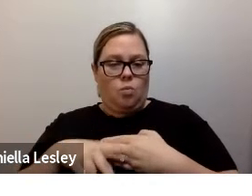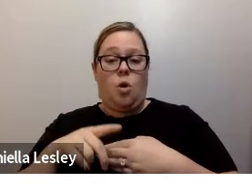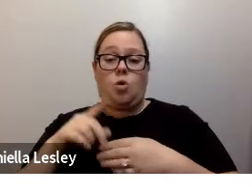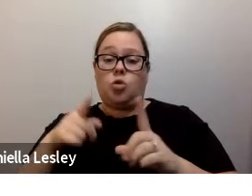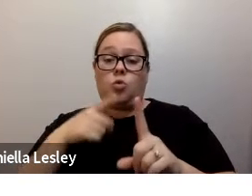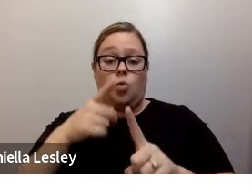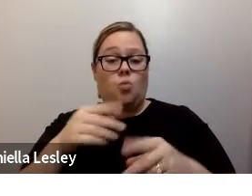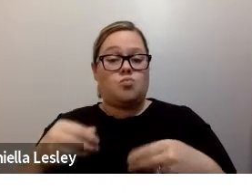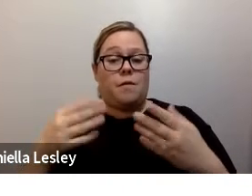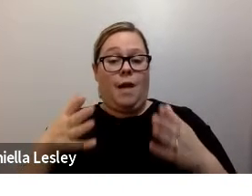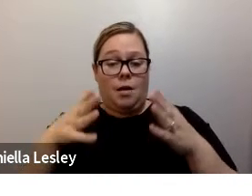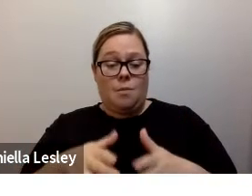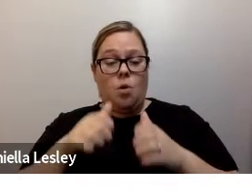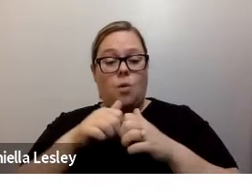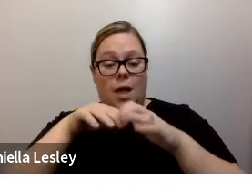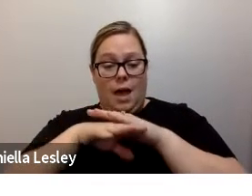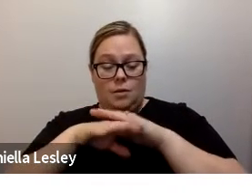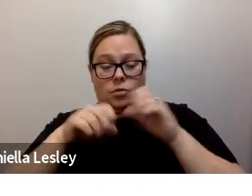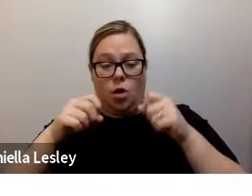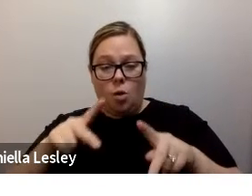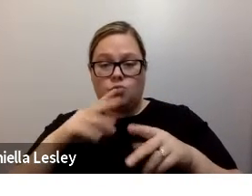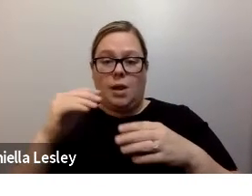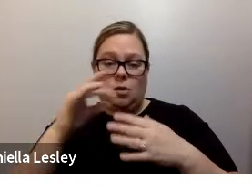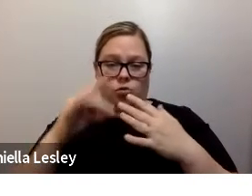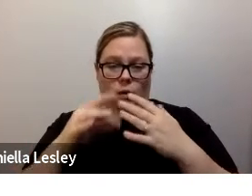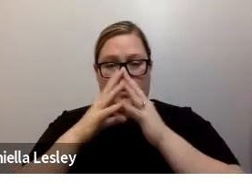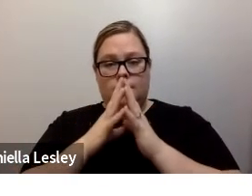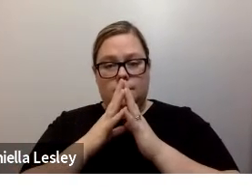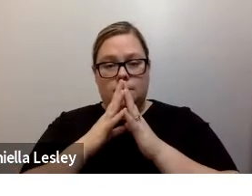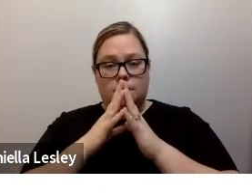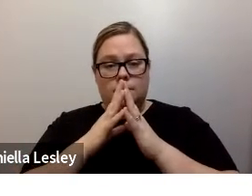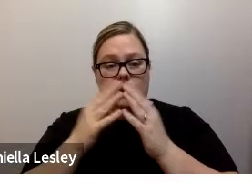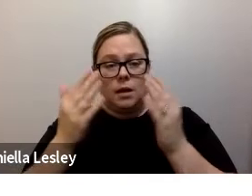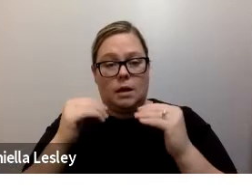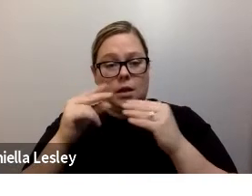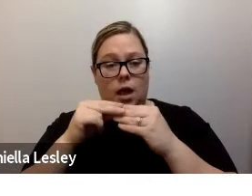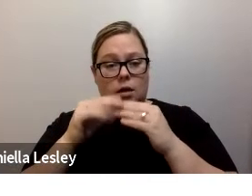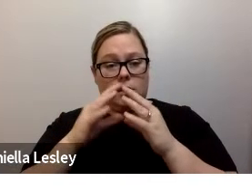an individual with access, opportunity, and choice. Next slide.